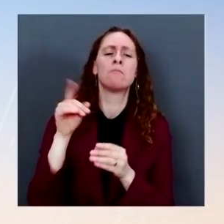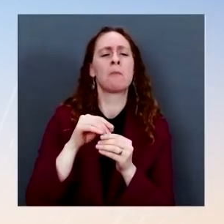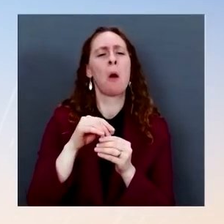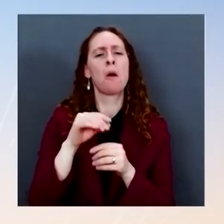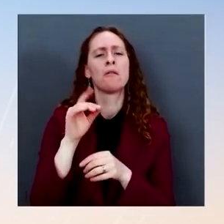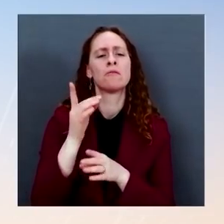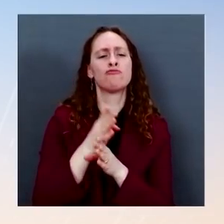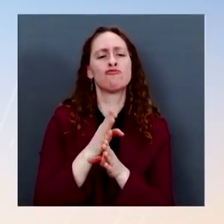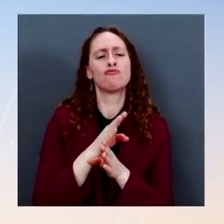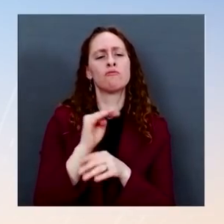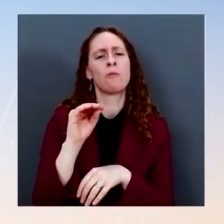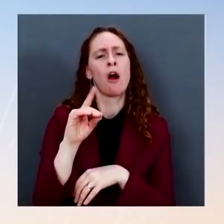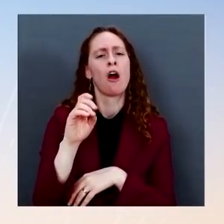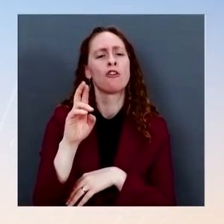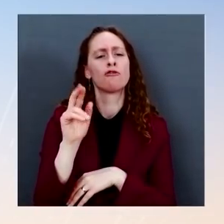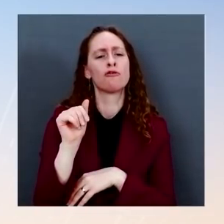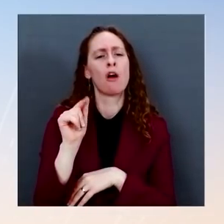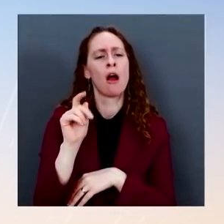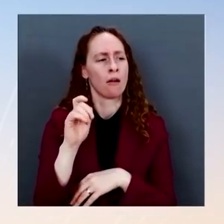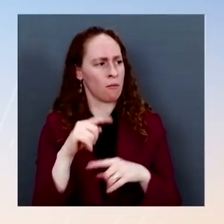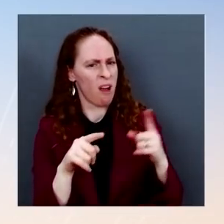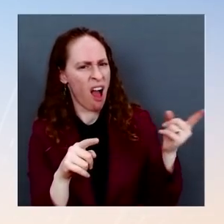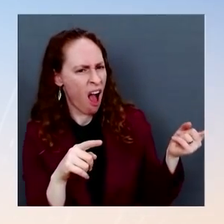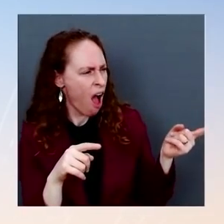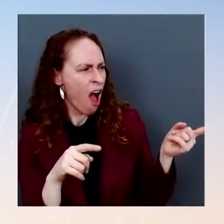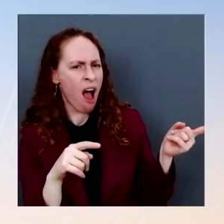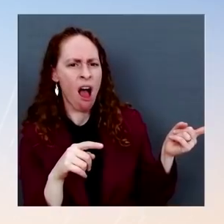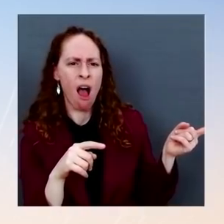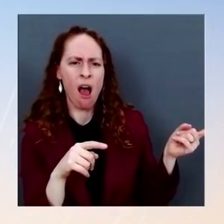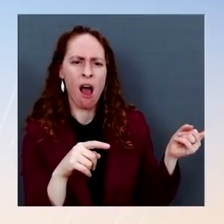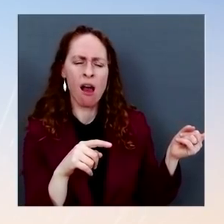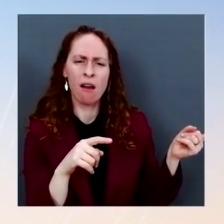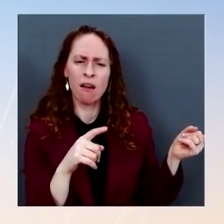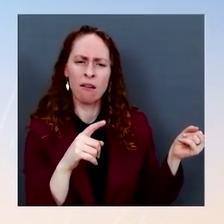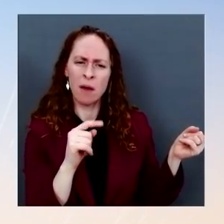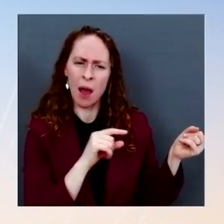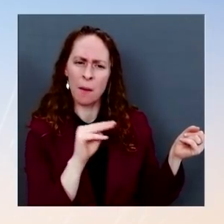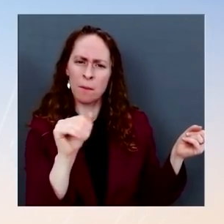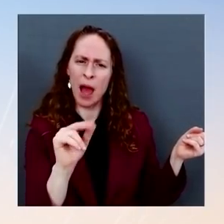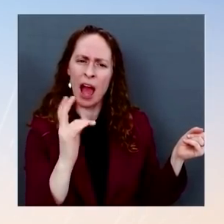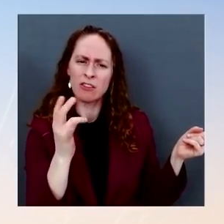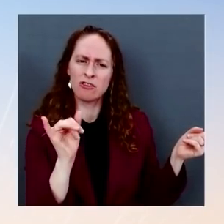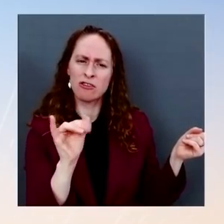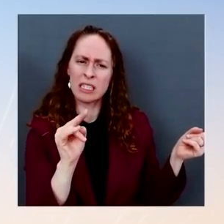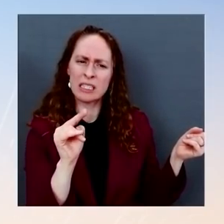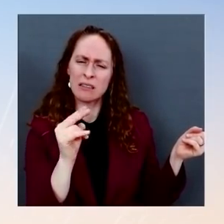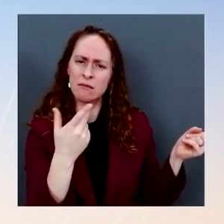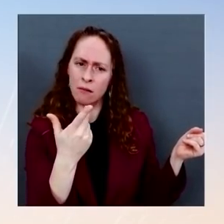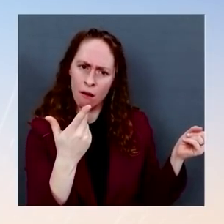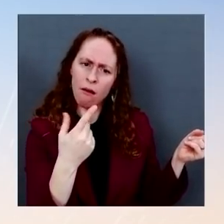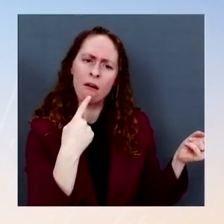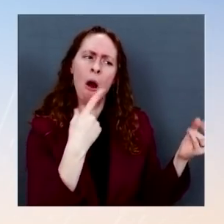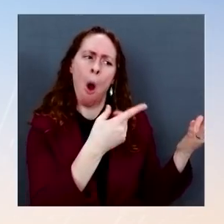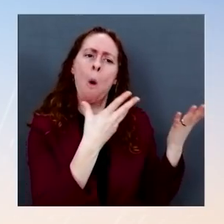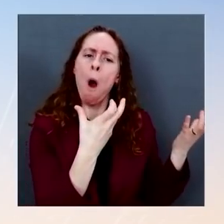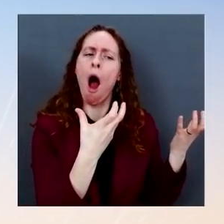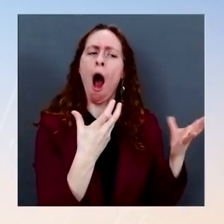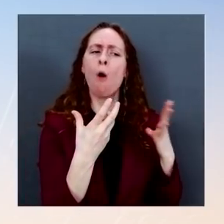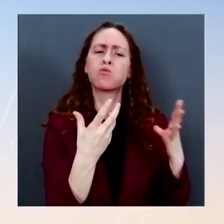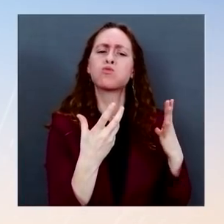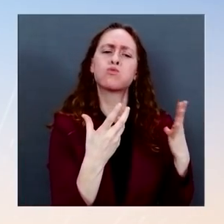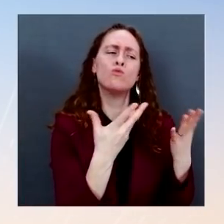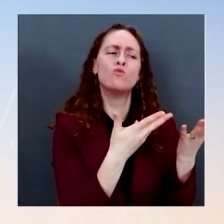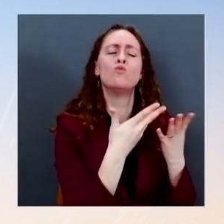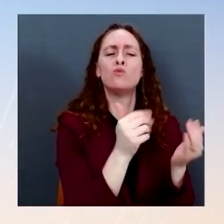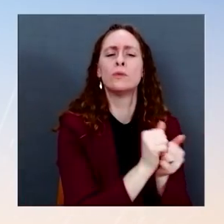you know, tried to work this out just within the Democrats? The president would welcome Republicans joining this effort to lower the cost